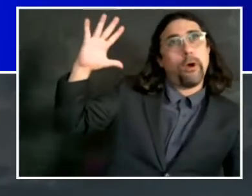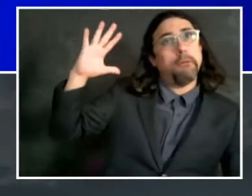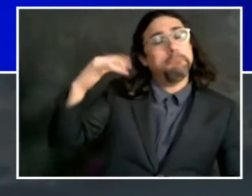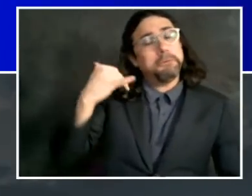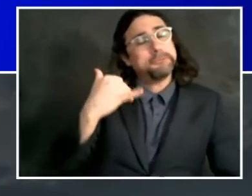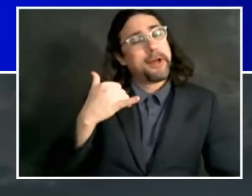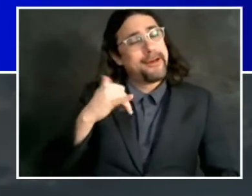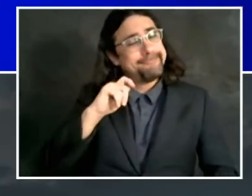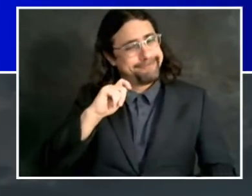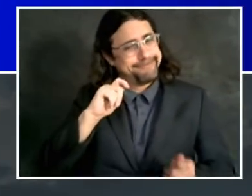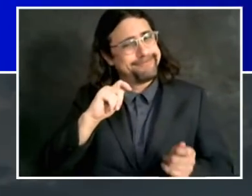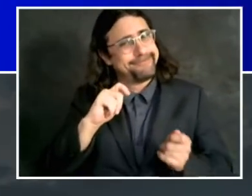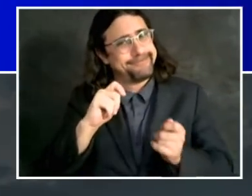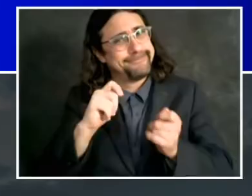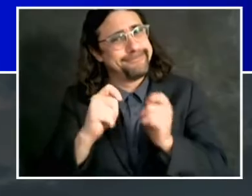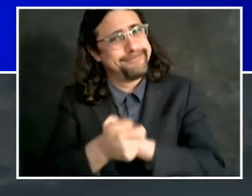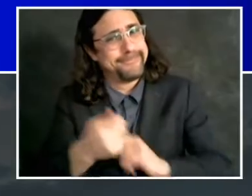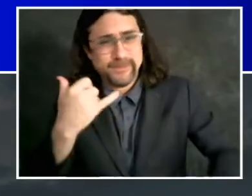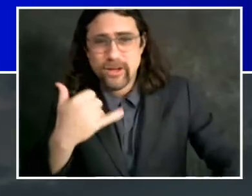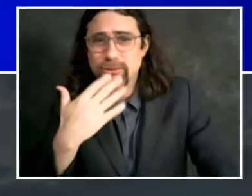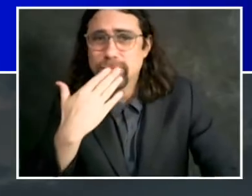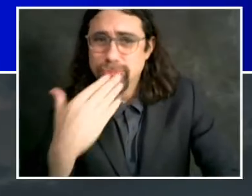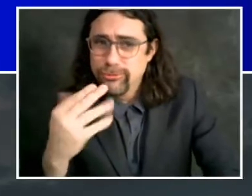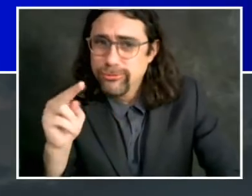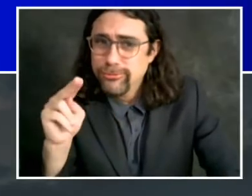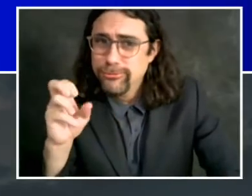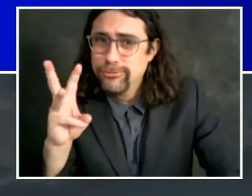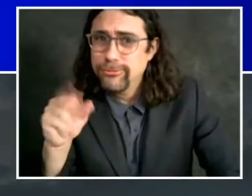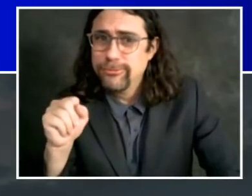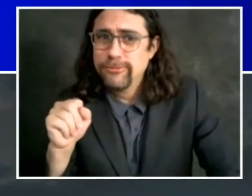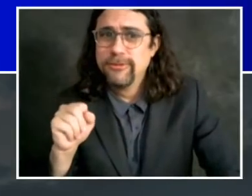surgical gowns is so important to